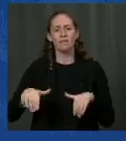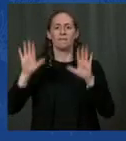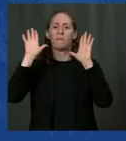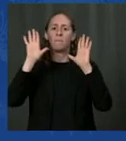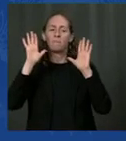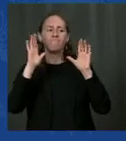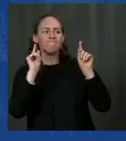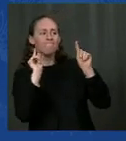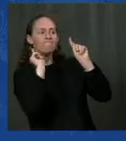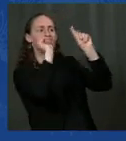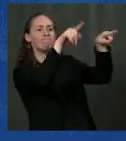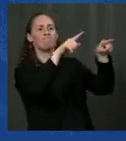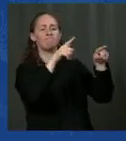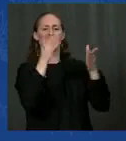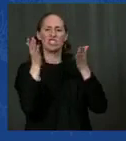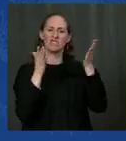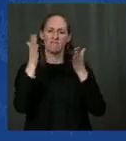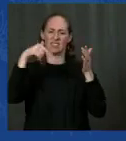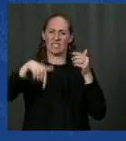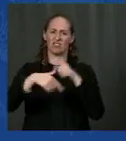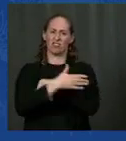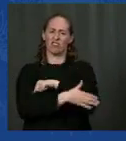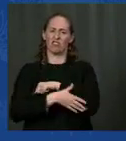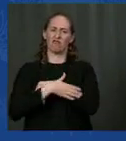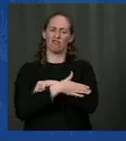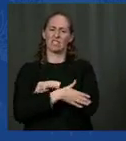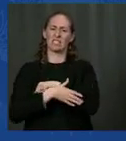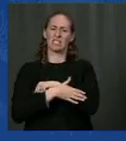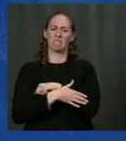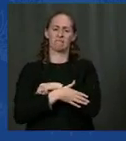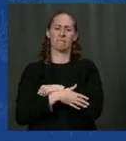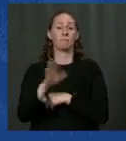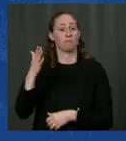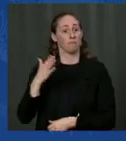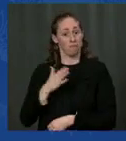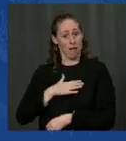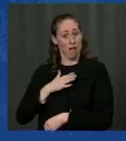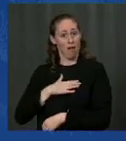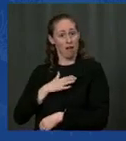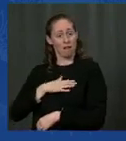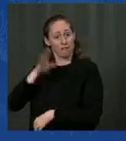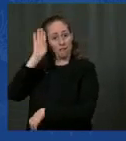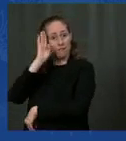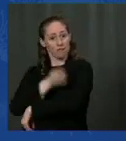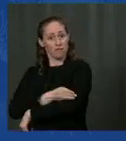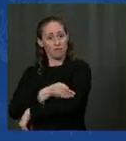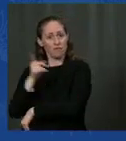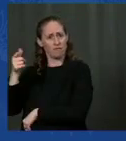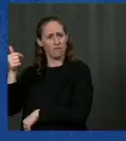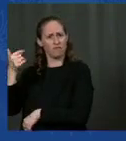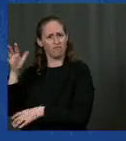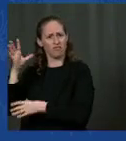Maybe it's because my deceased son, Beau, served in Iraq for a full year. Before that,